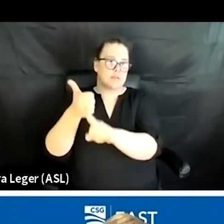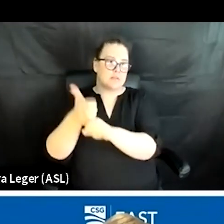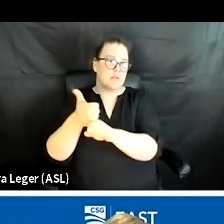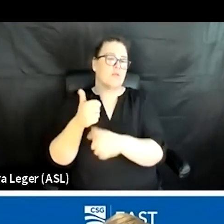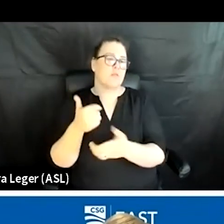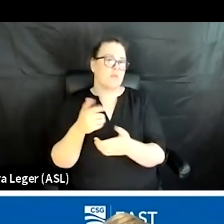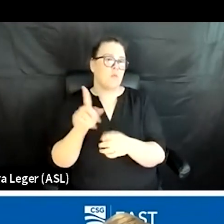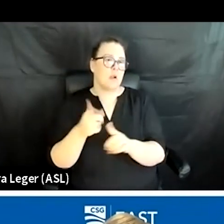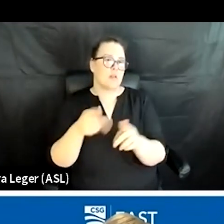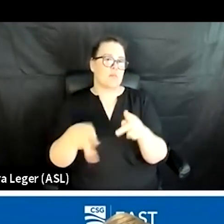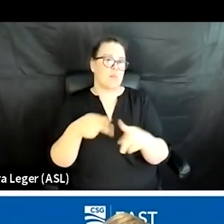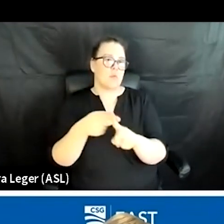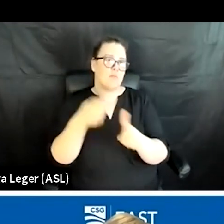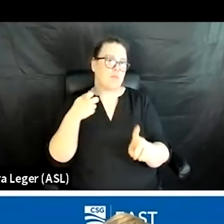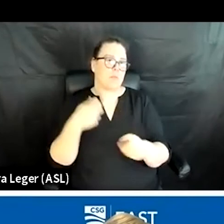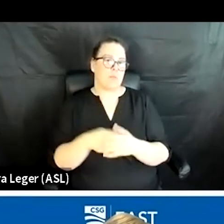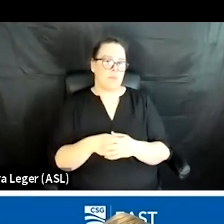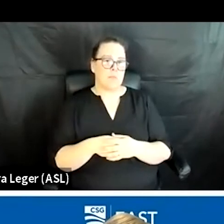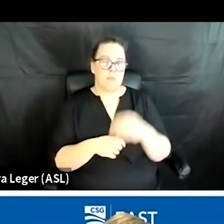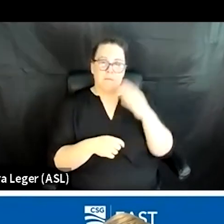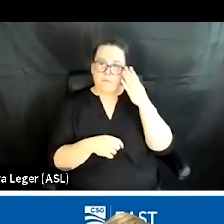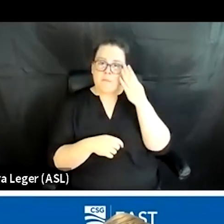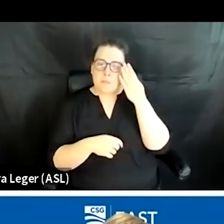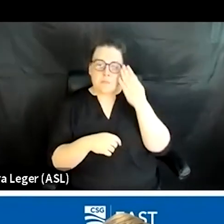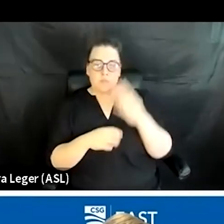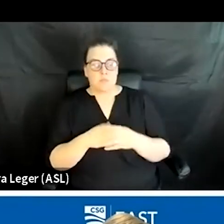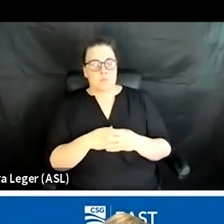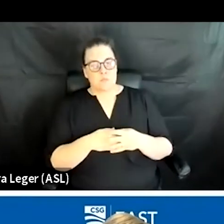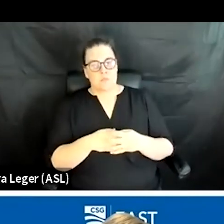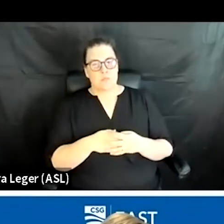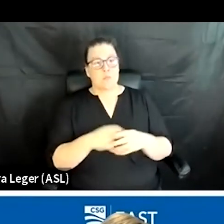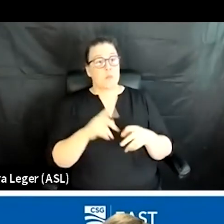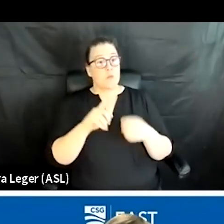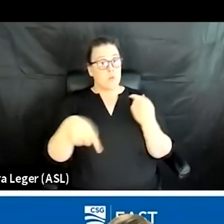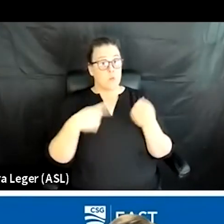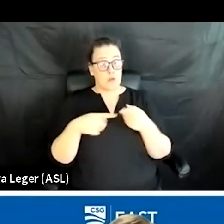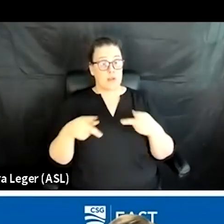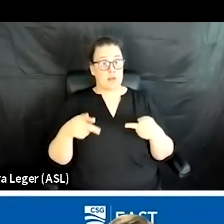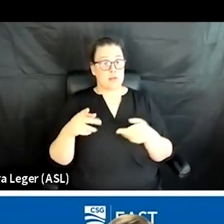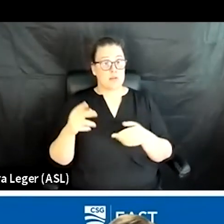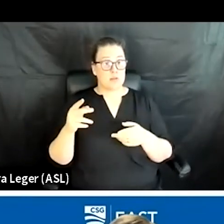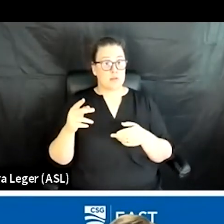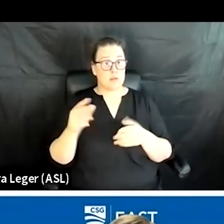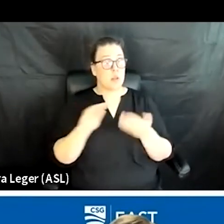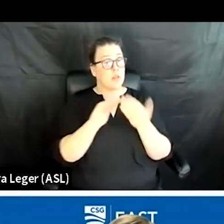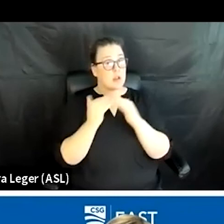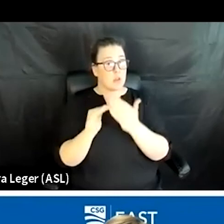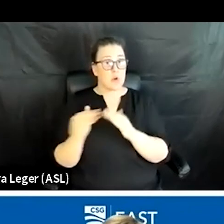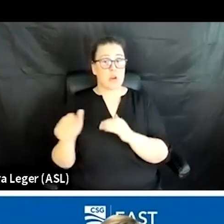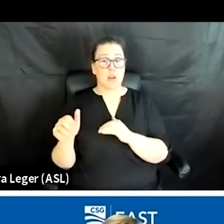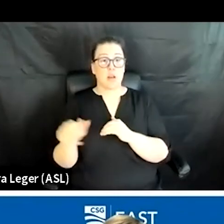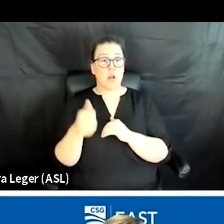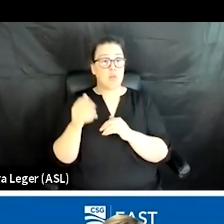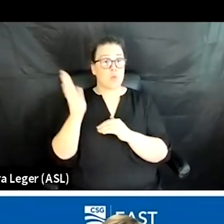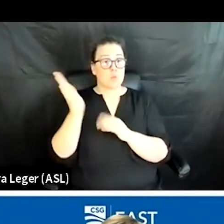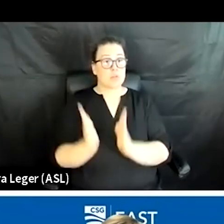those folks will be serving. Because what we find is that when folks from the community, I think other presenters talked